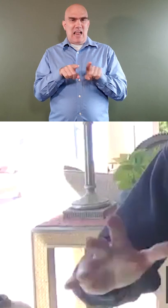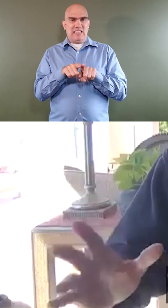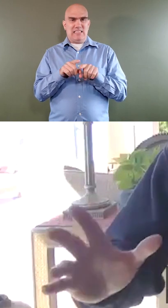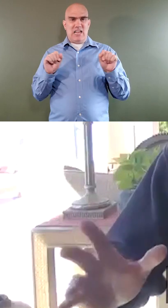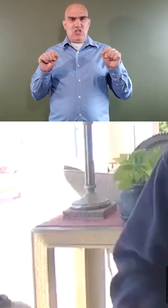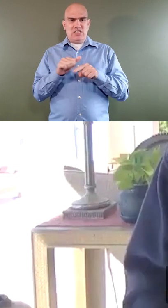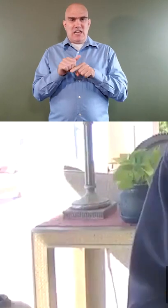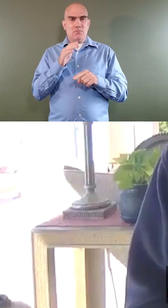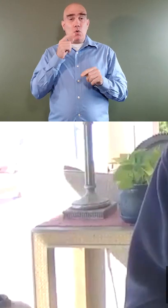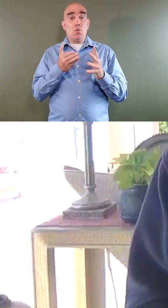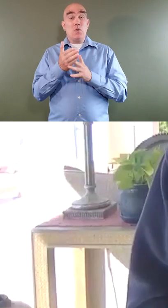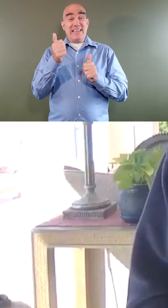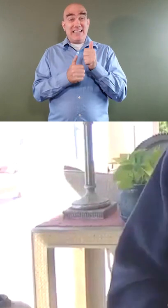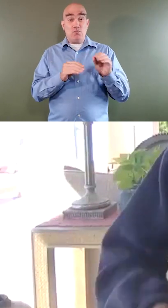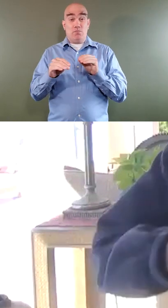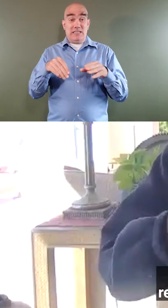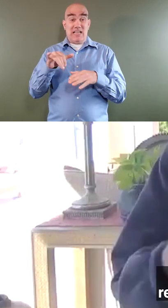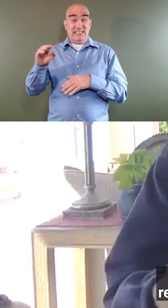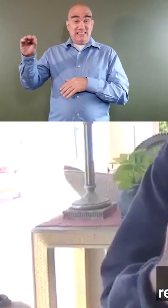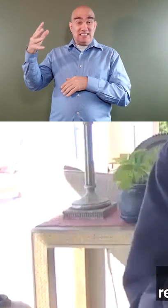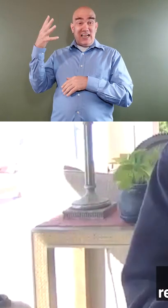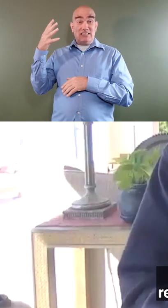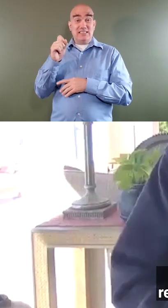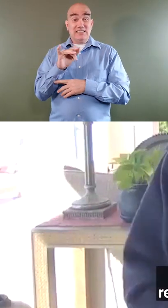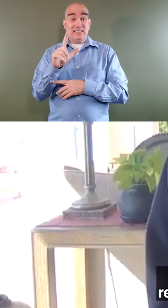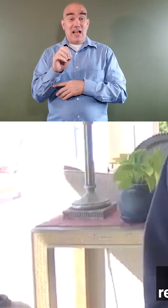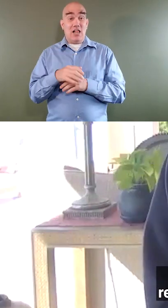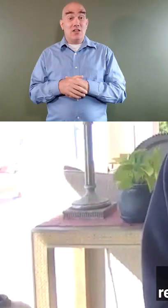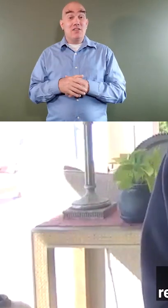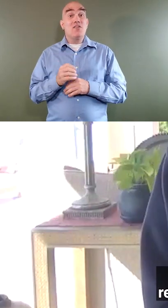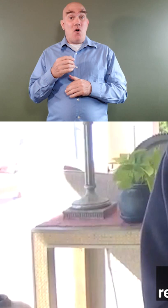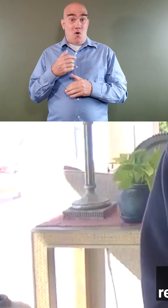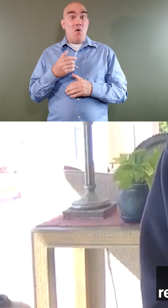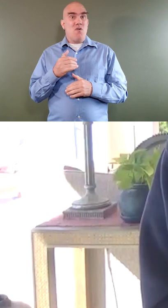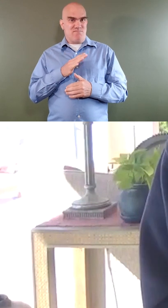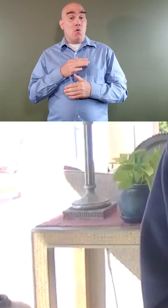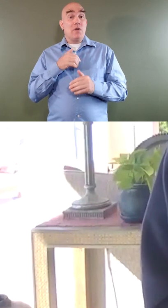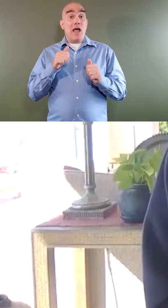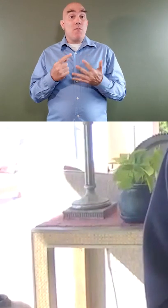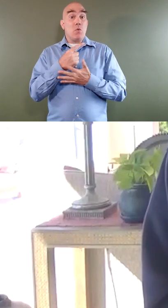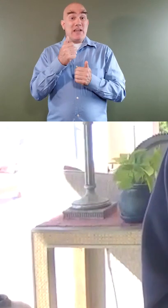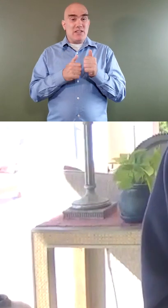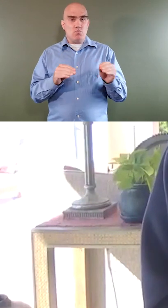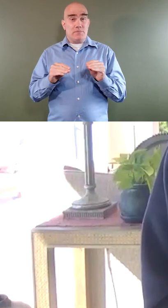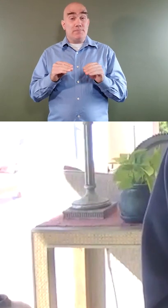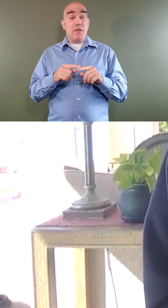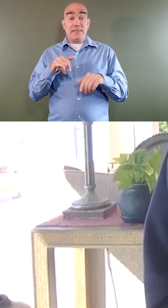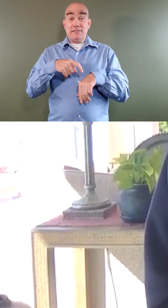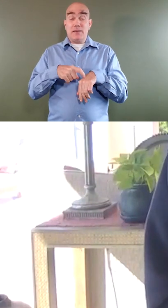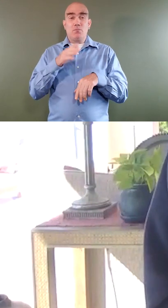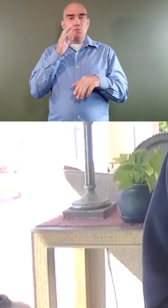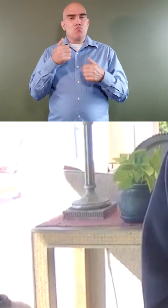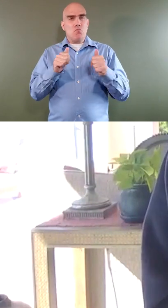go through each of the movements in the sun style. This is a good way we're going to be able to review each of the movements. But this time, we're